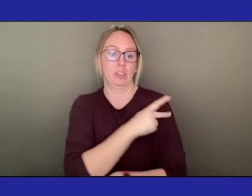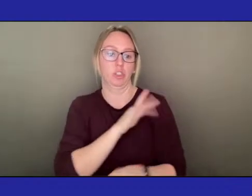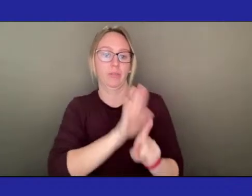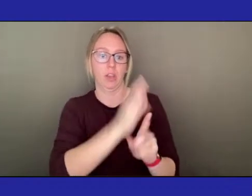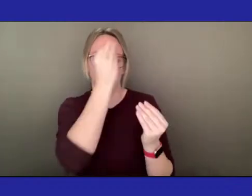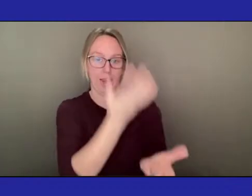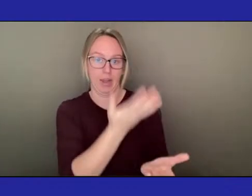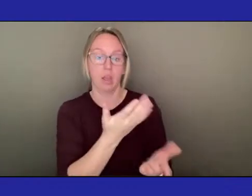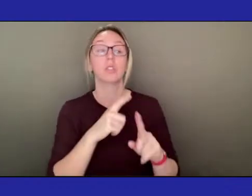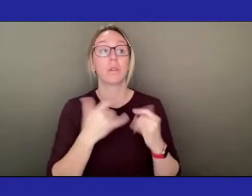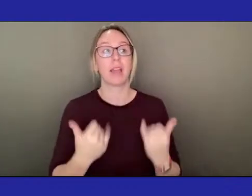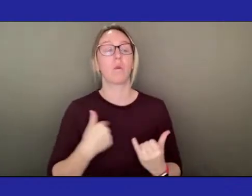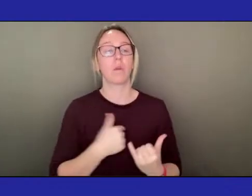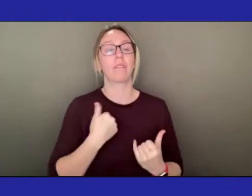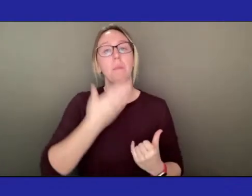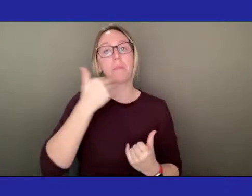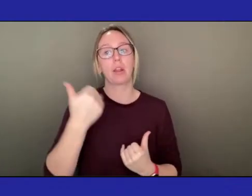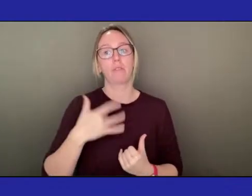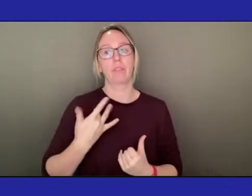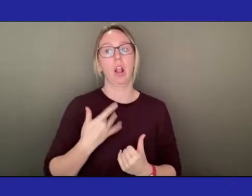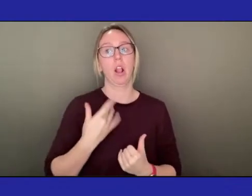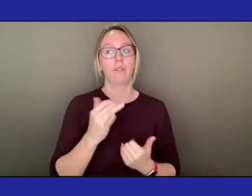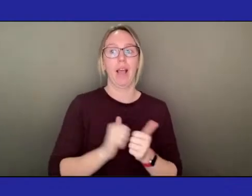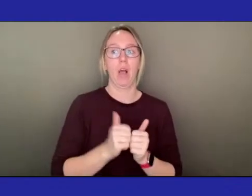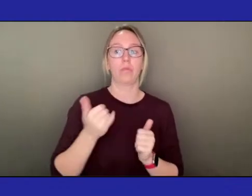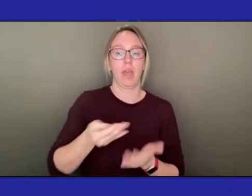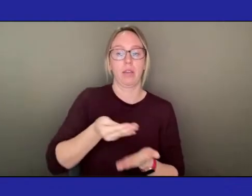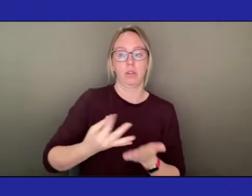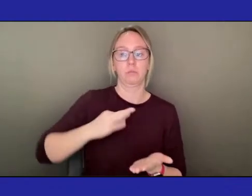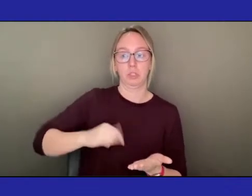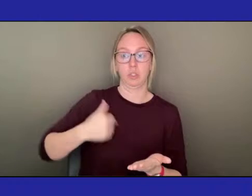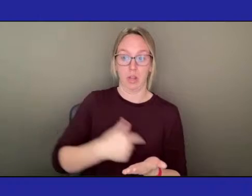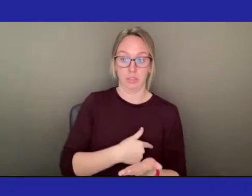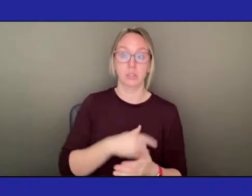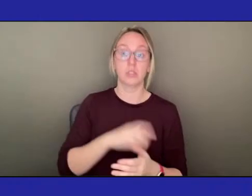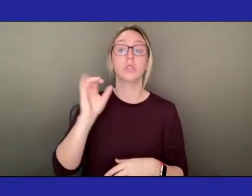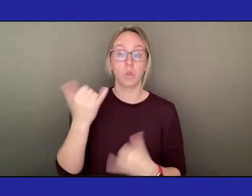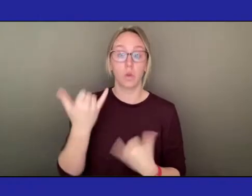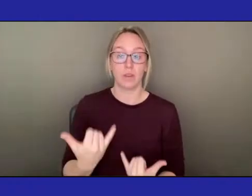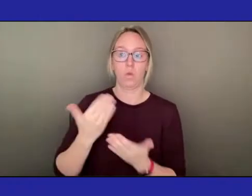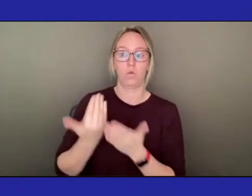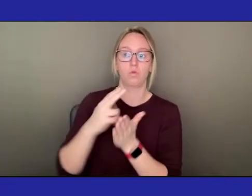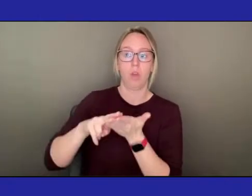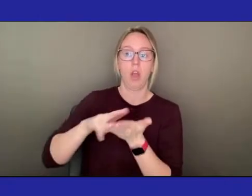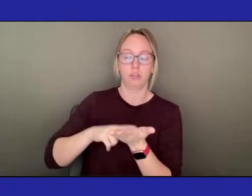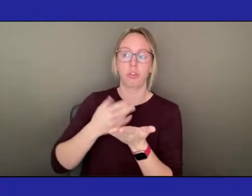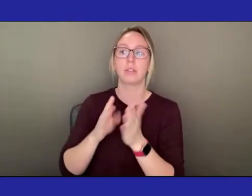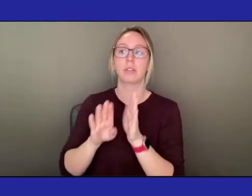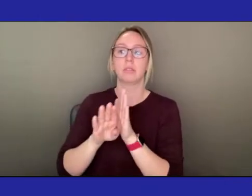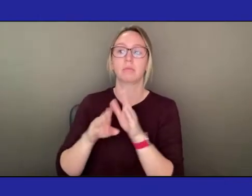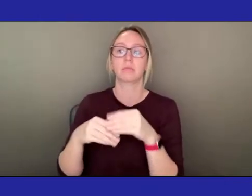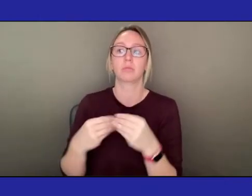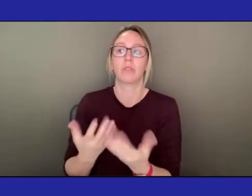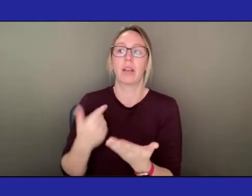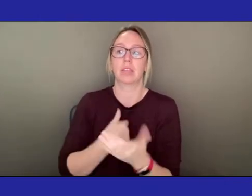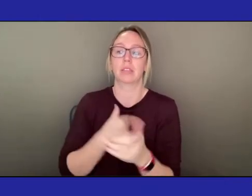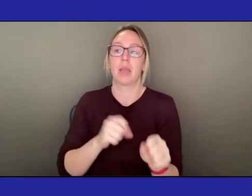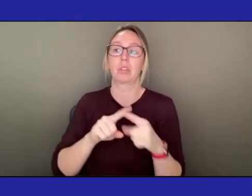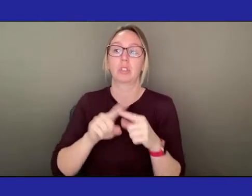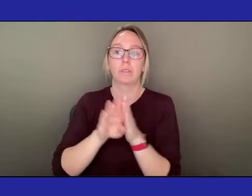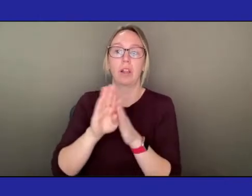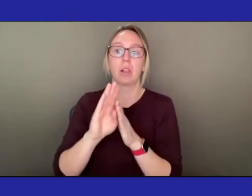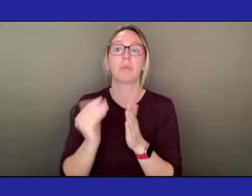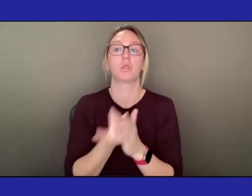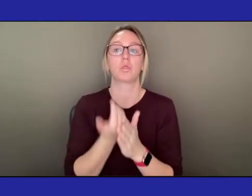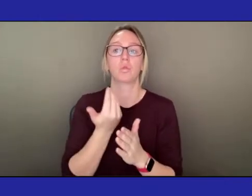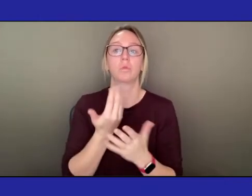Health and Hospitals as a result of this program, our new contract does include a provision to develop a more comprehensive ROI within 1 year of